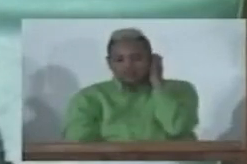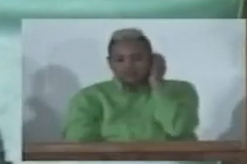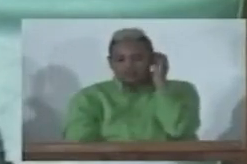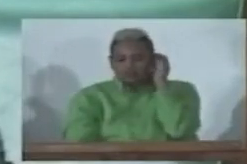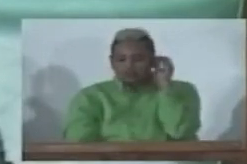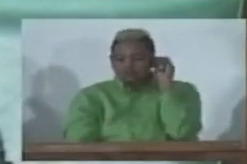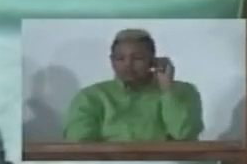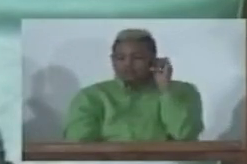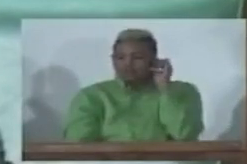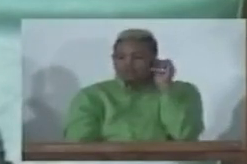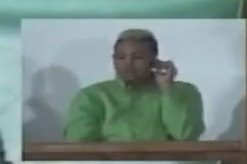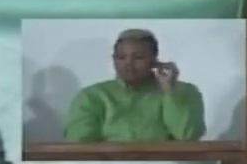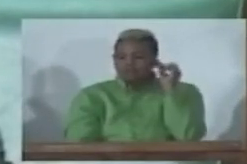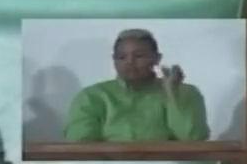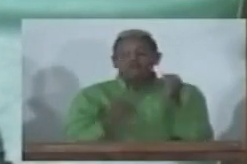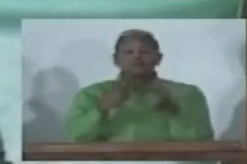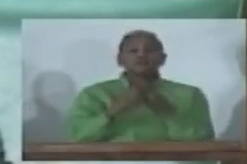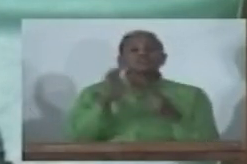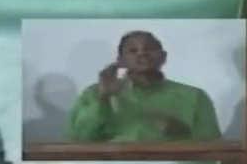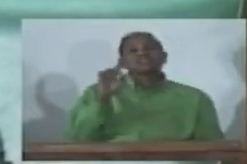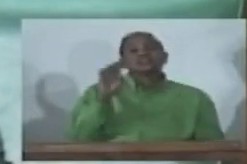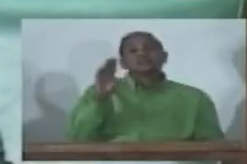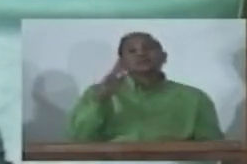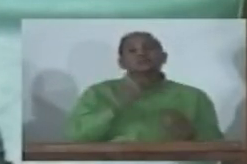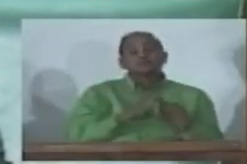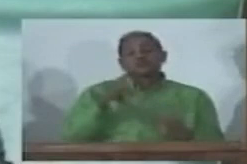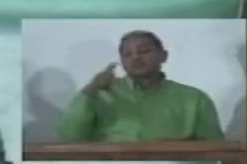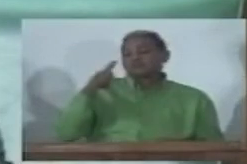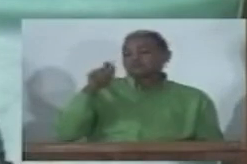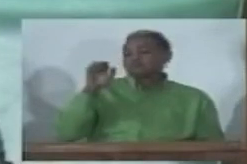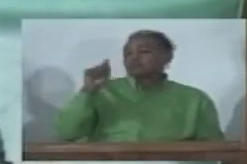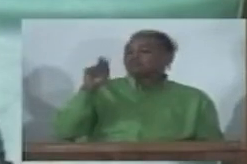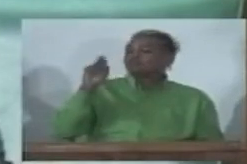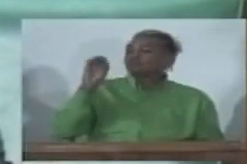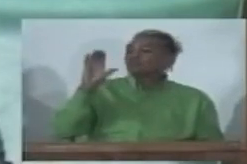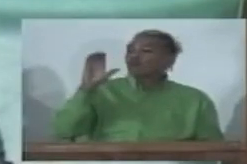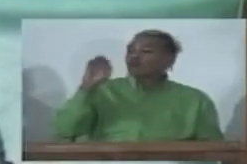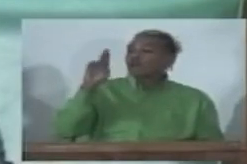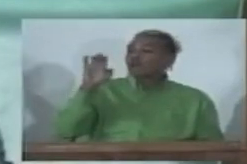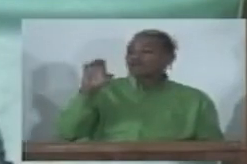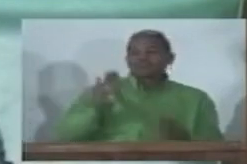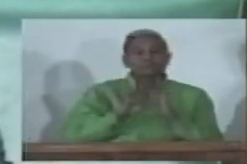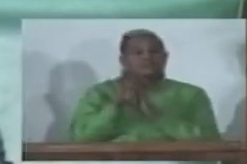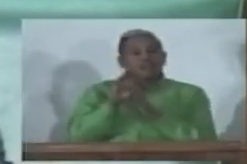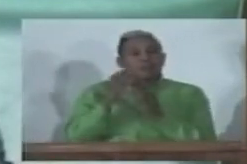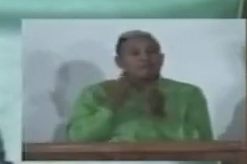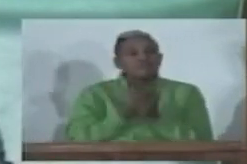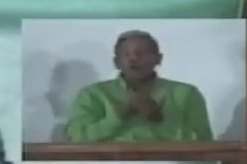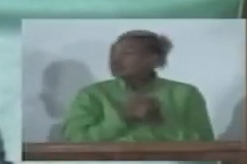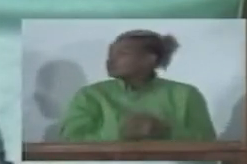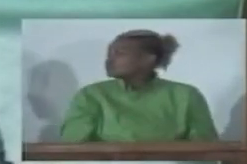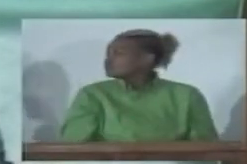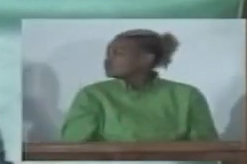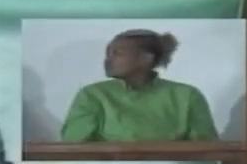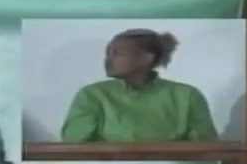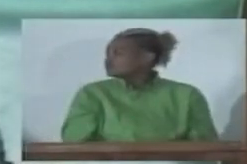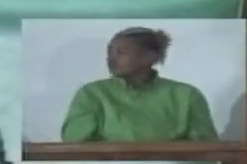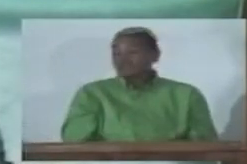as well as the CDB and Petrocrete Development Fund. So it is on this